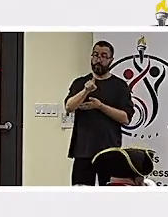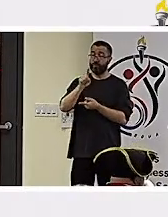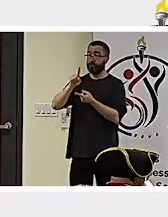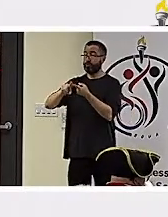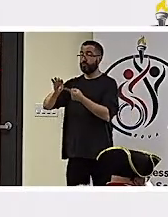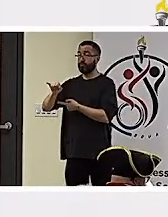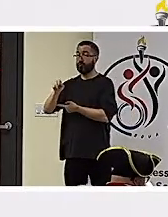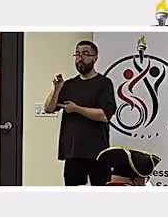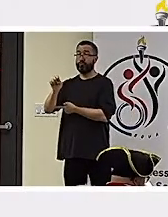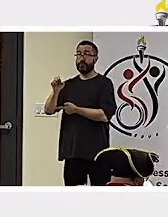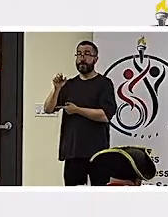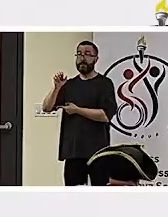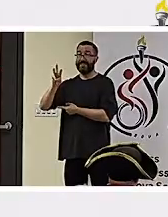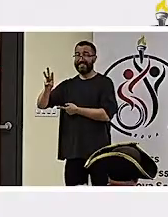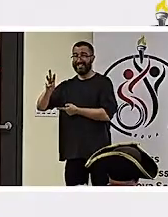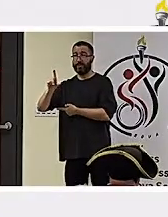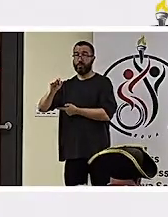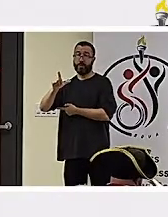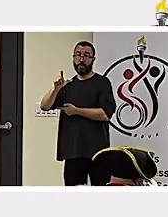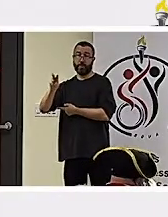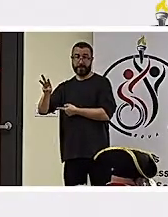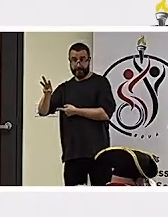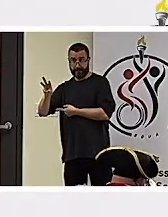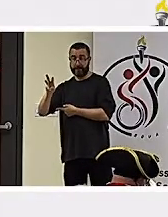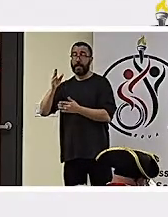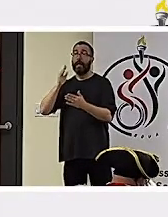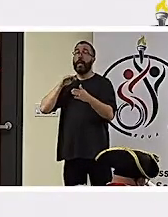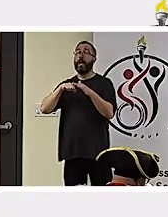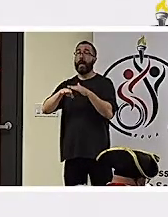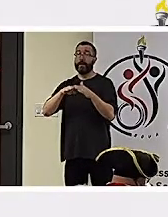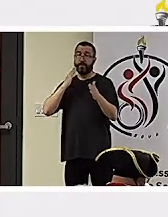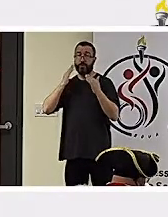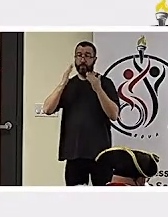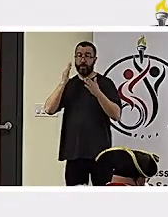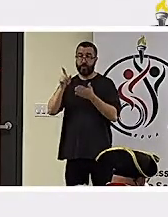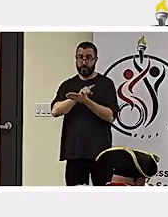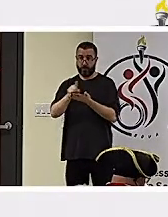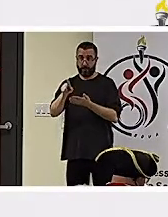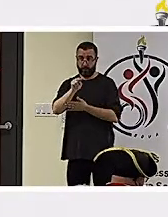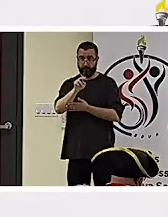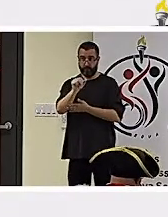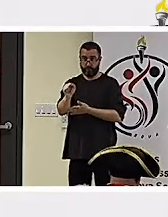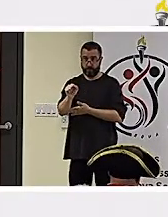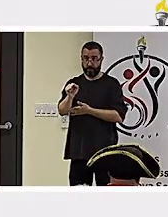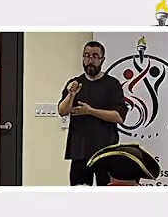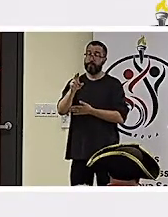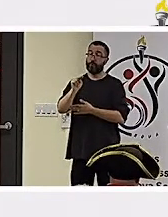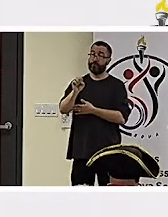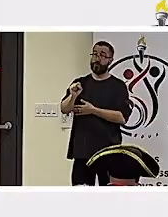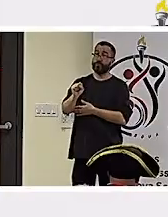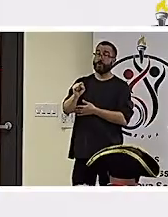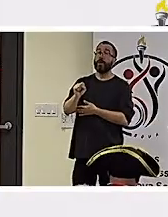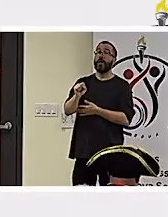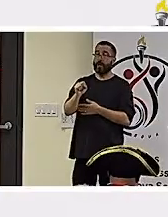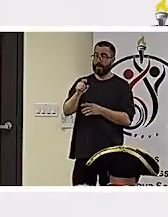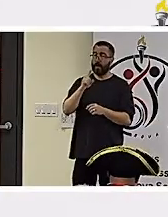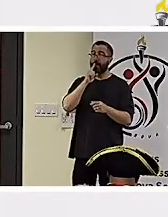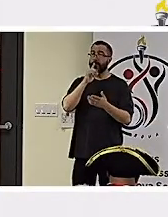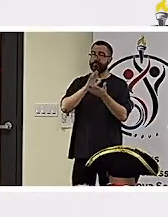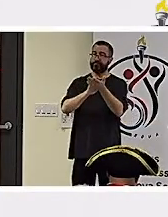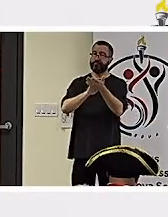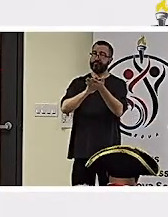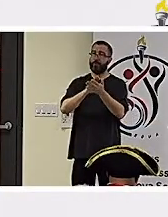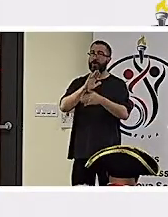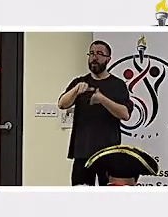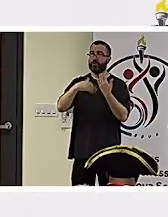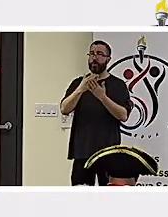6, 2026 as Access Awareness Week Nova Scotia, and do commend its thoughtful observation to